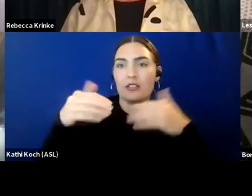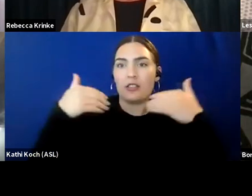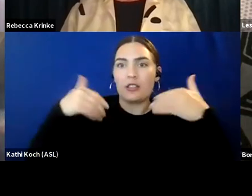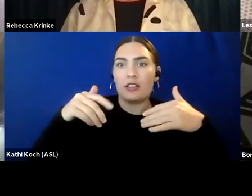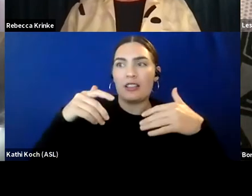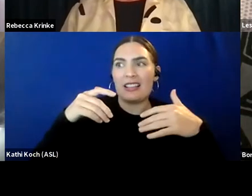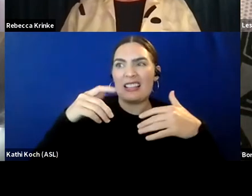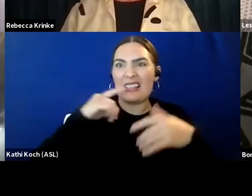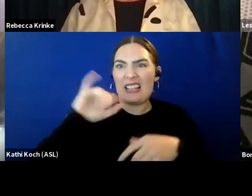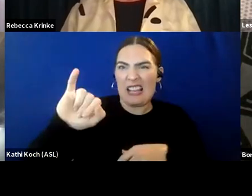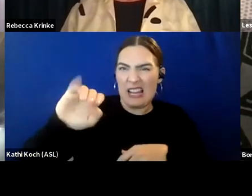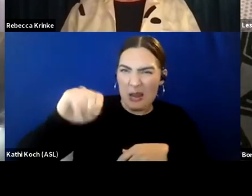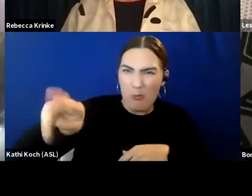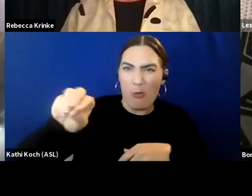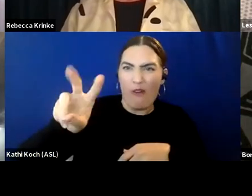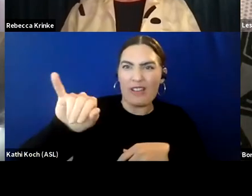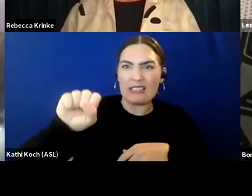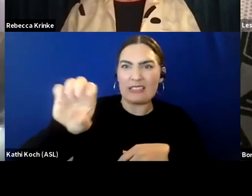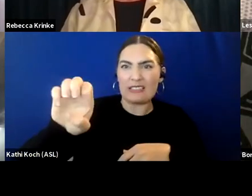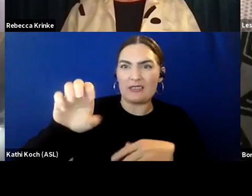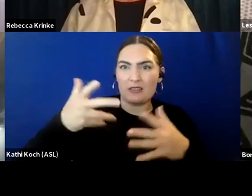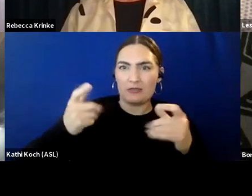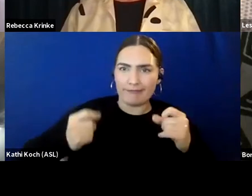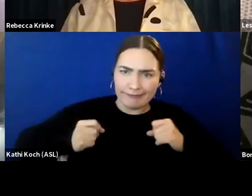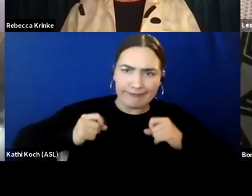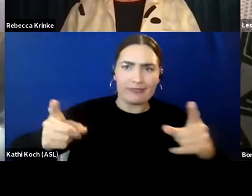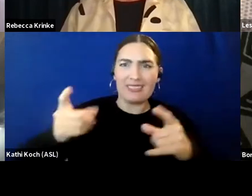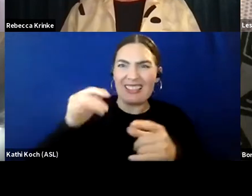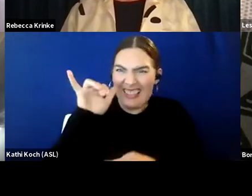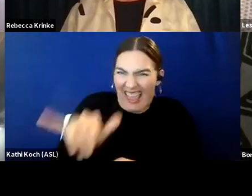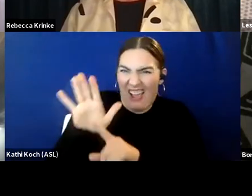improvising is at the center of it. You know,